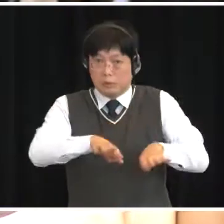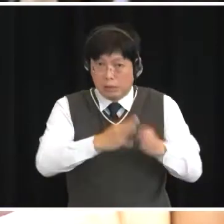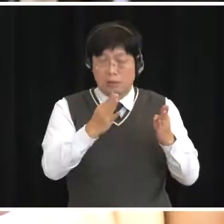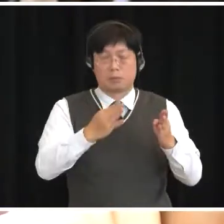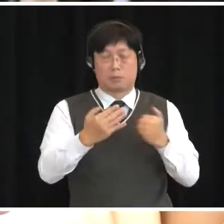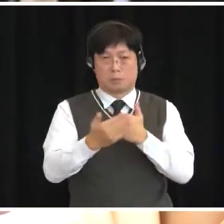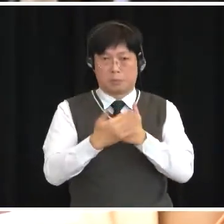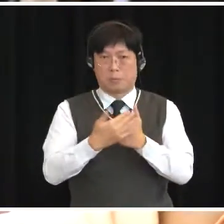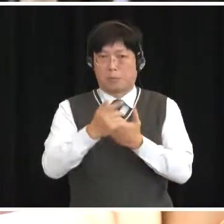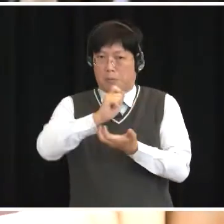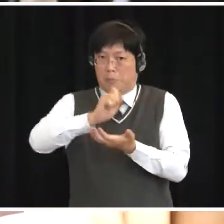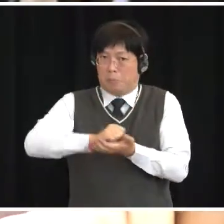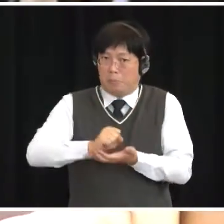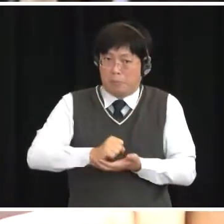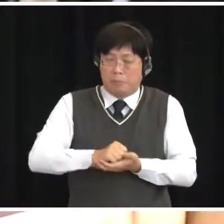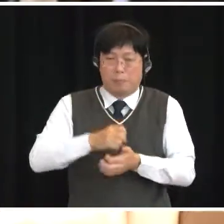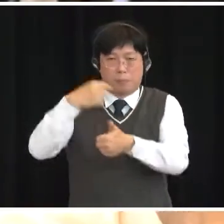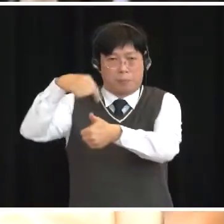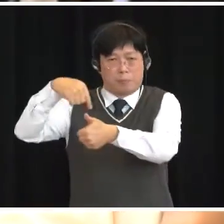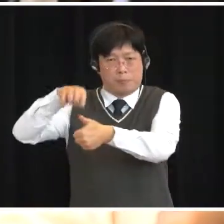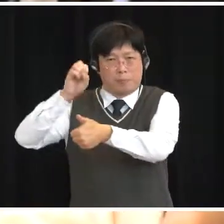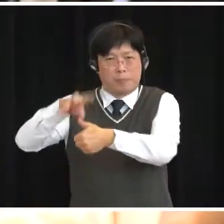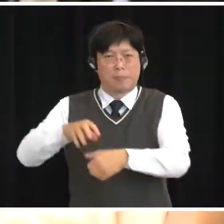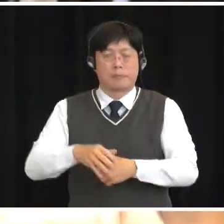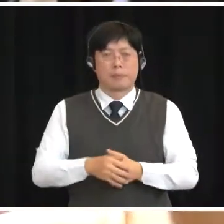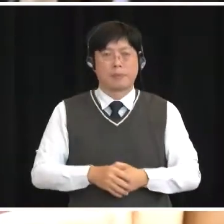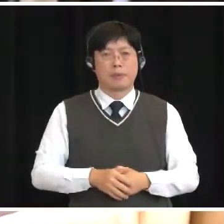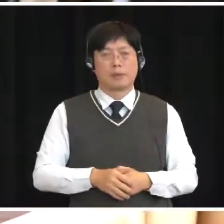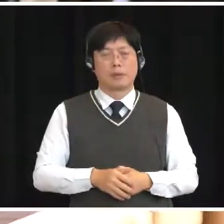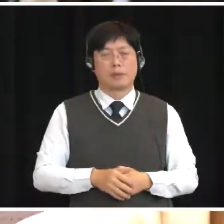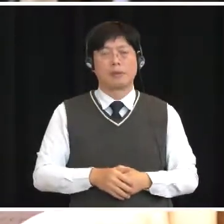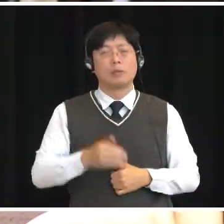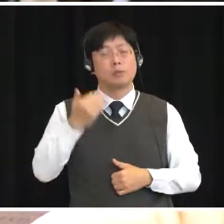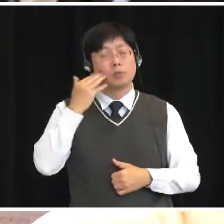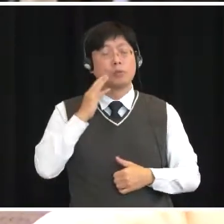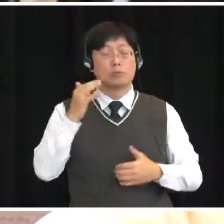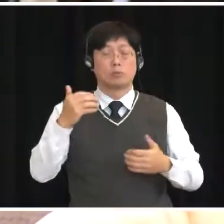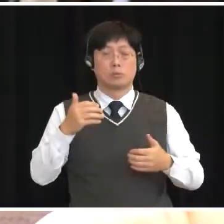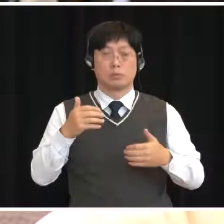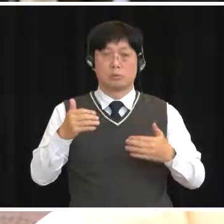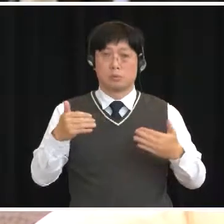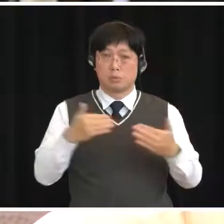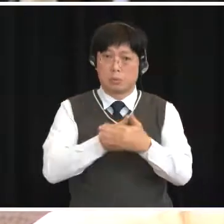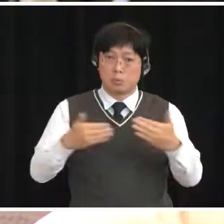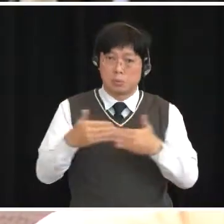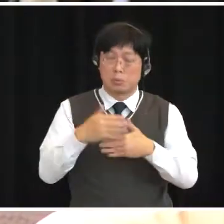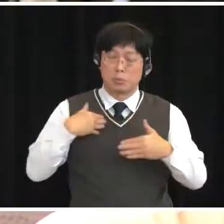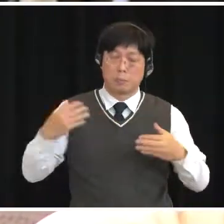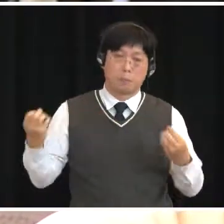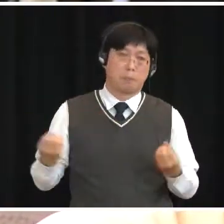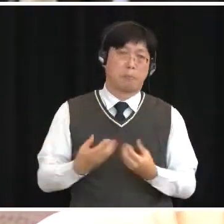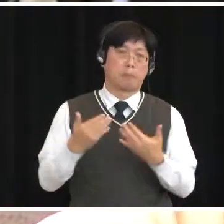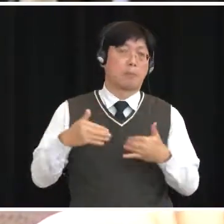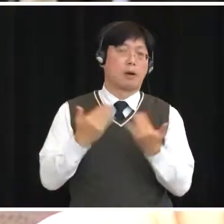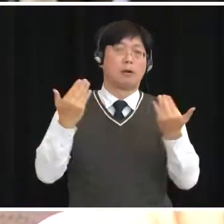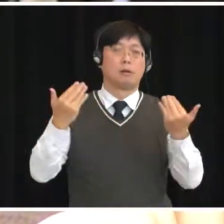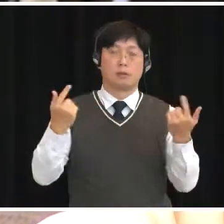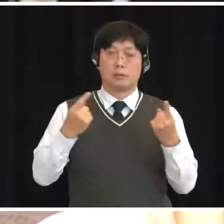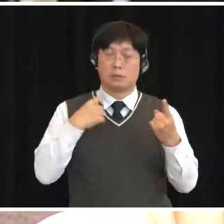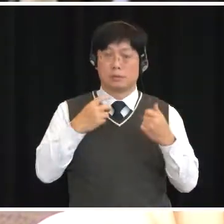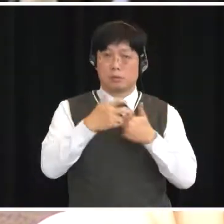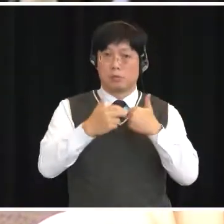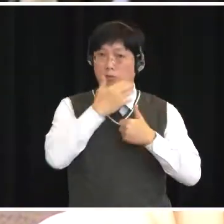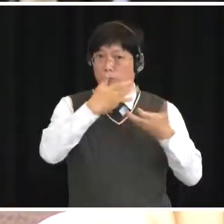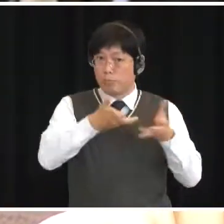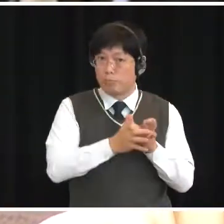Doctors, nurses also help us to teach the parents and the caretakers. And another kind